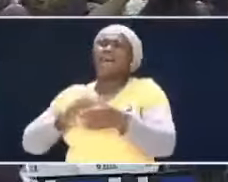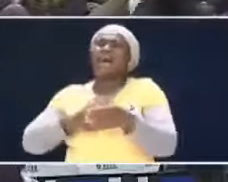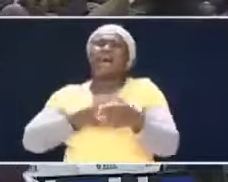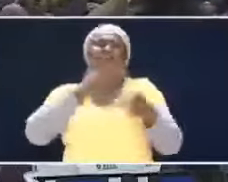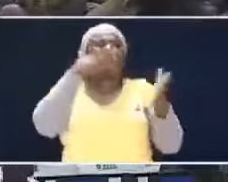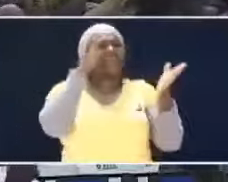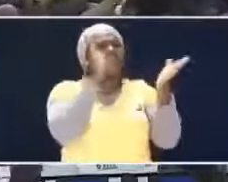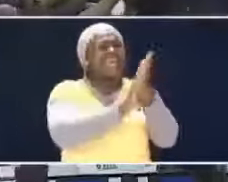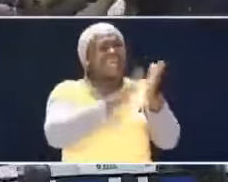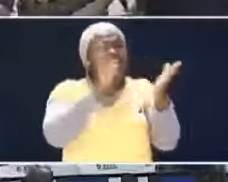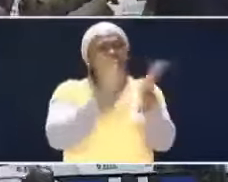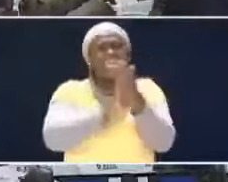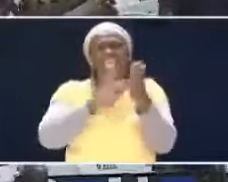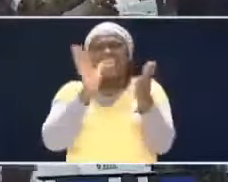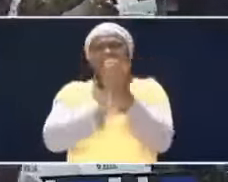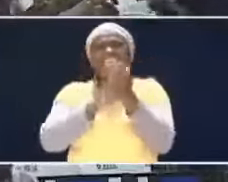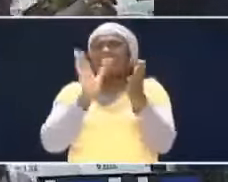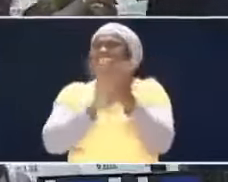On a prize,